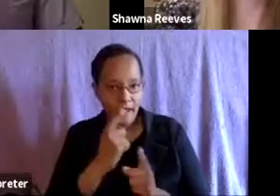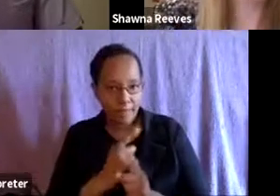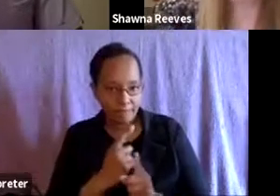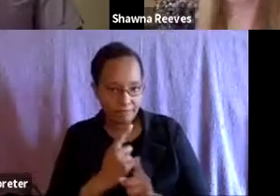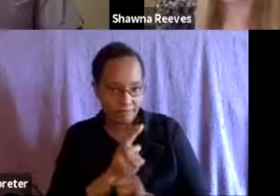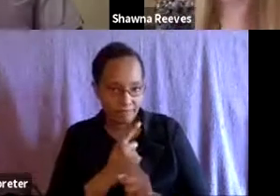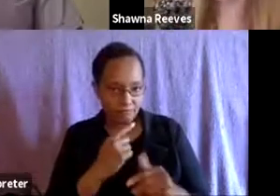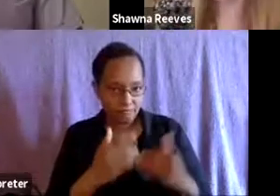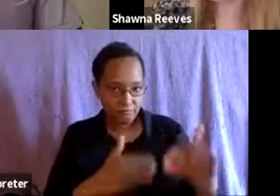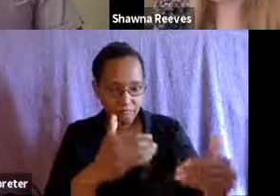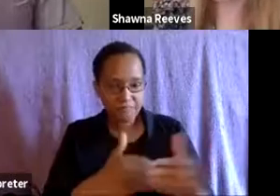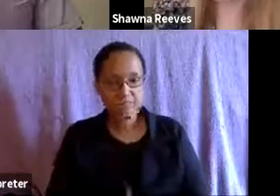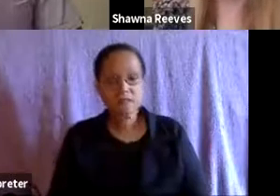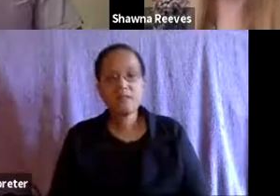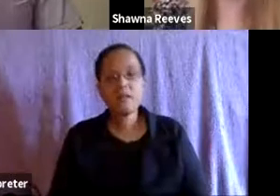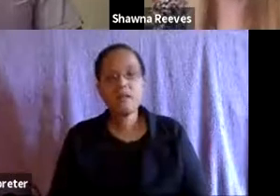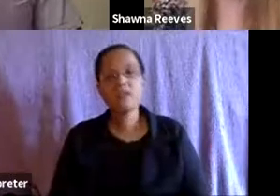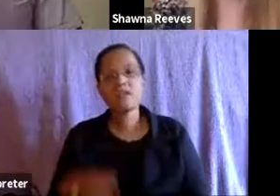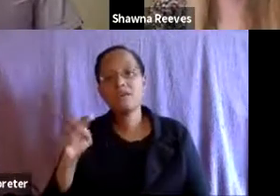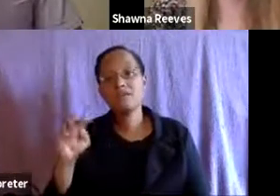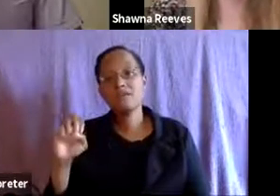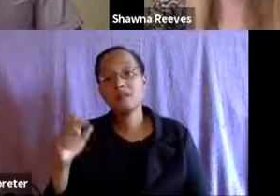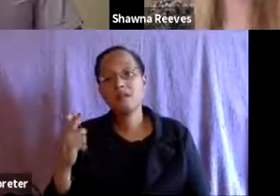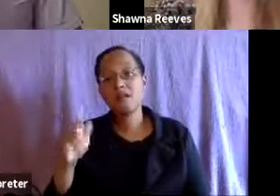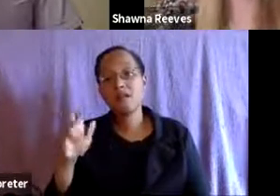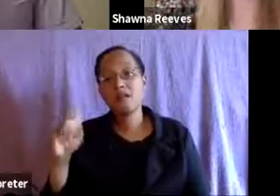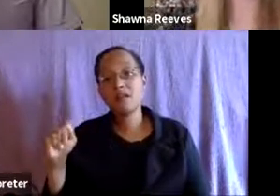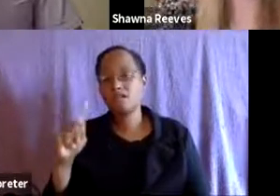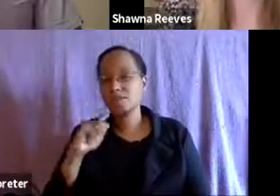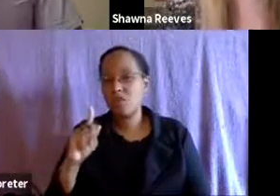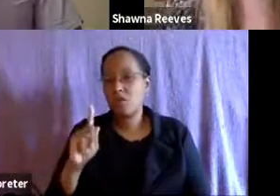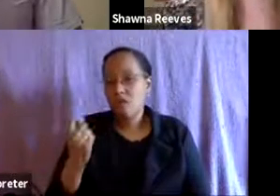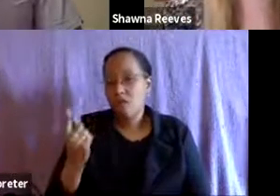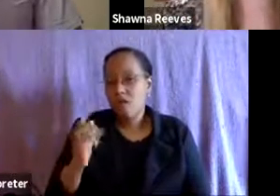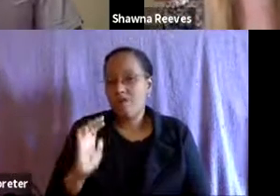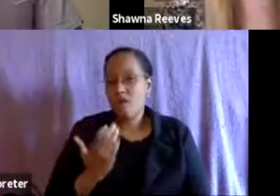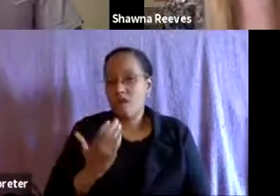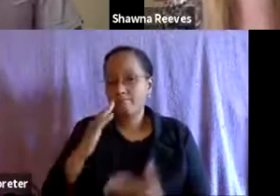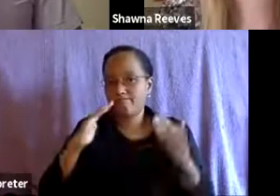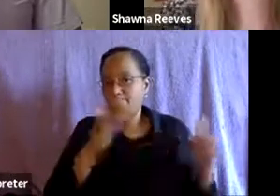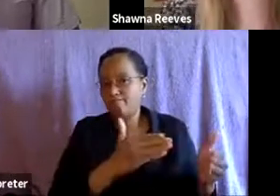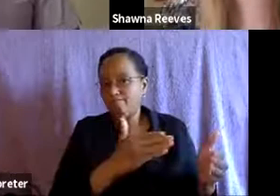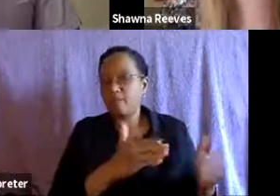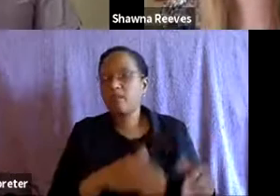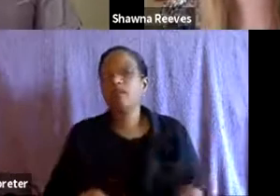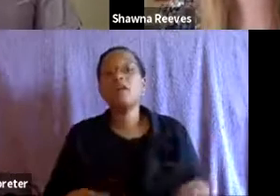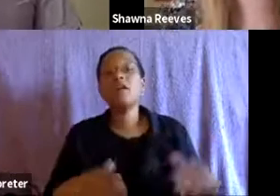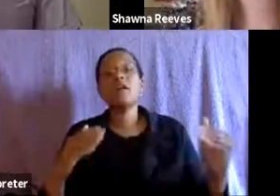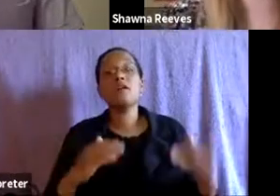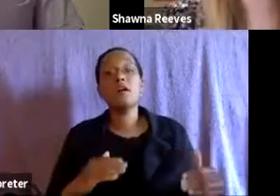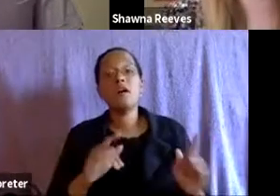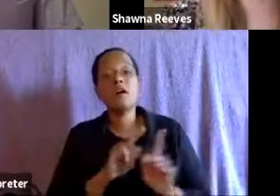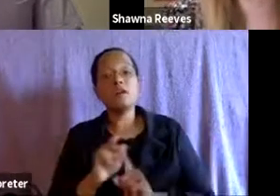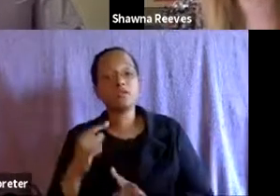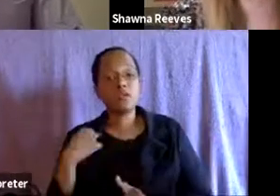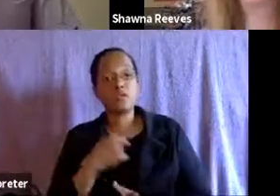without full due process, and also with a bad discharge plan that requires cross-talking with the